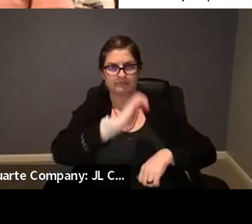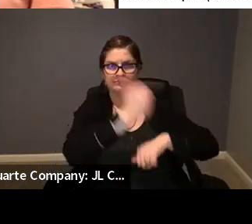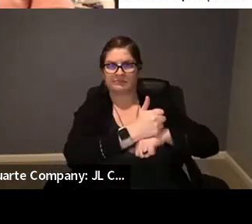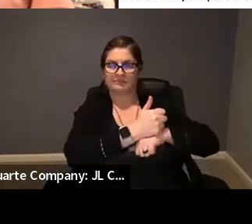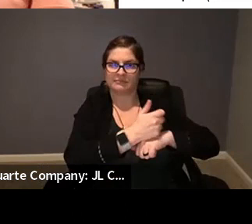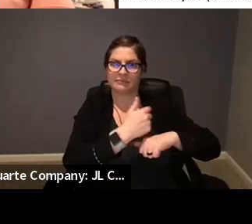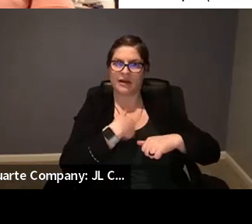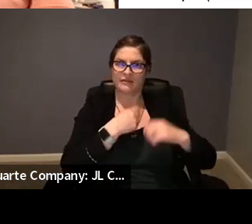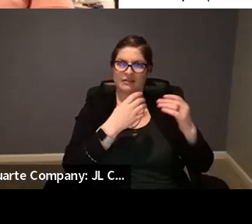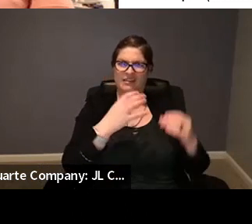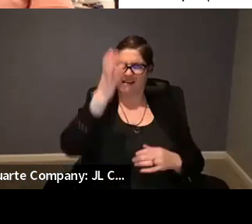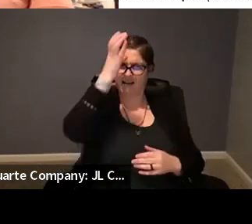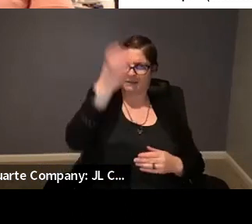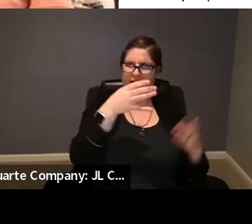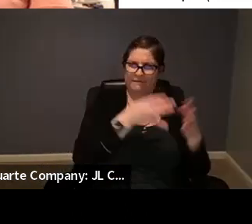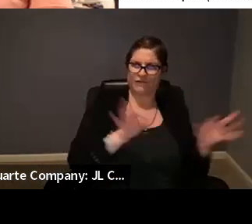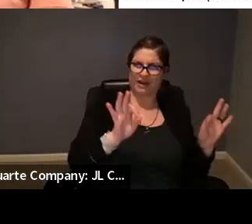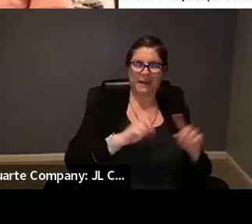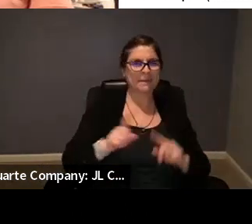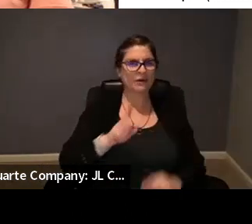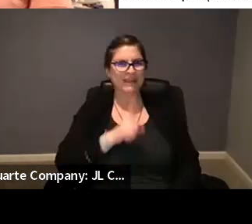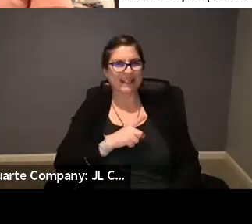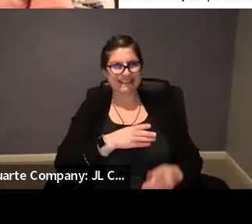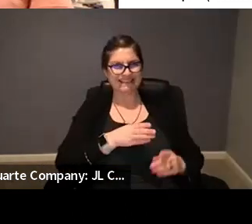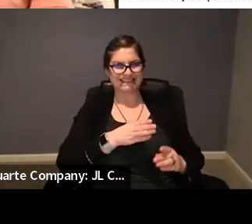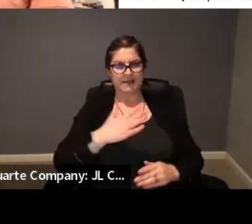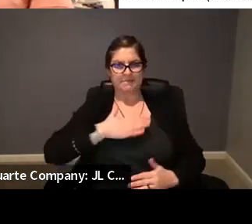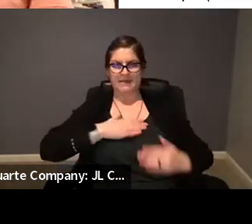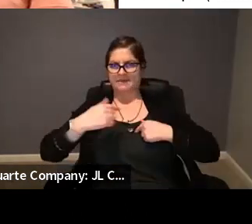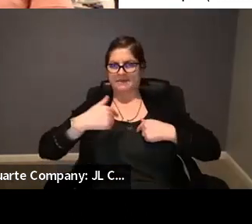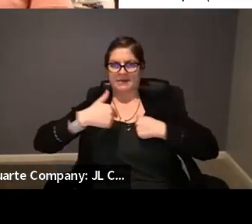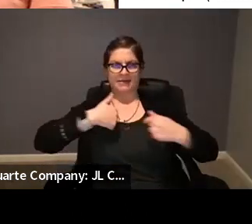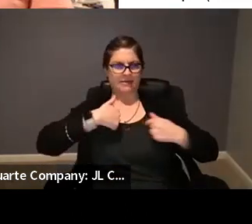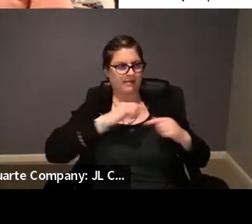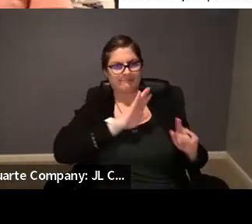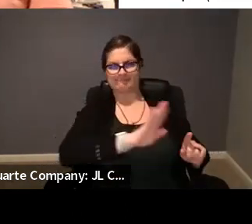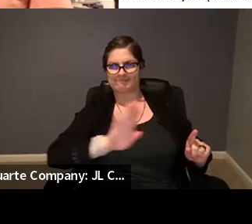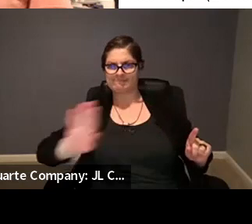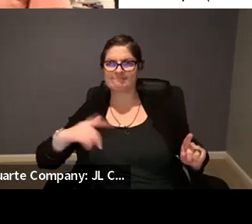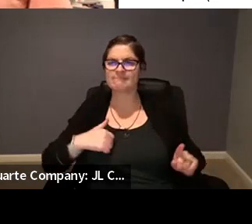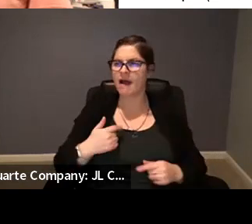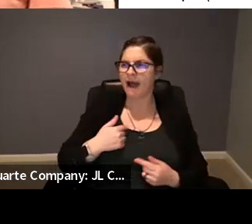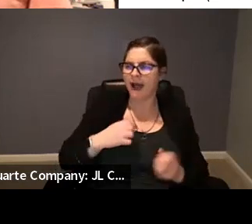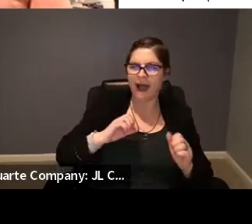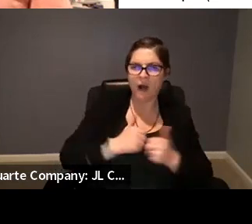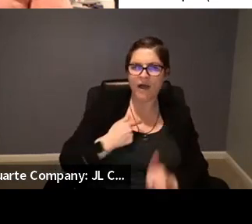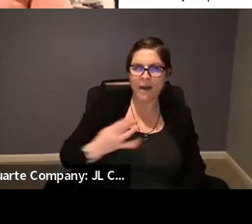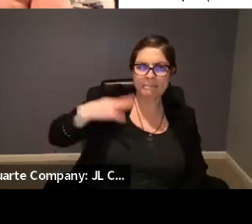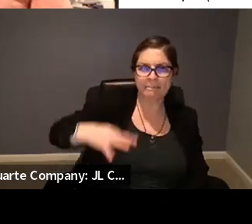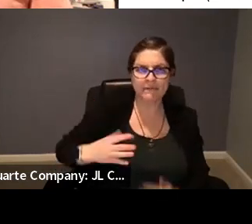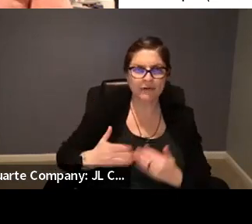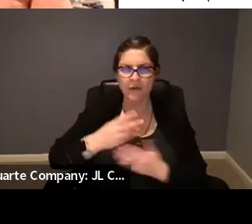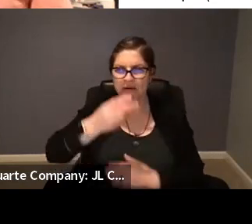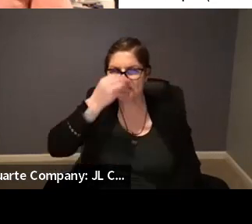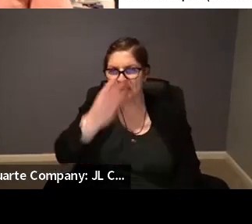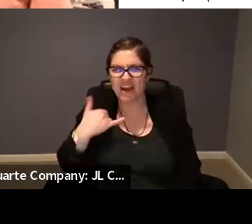been about like us as individuals, you know, what can I do, even if it screws you over, you know? So it's never been